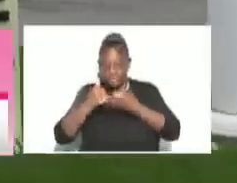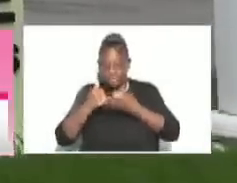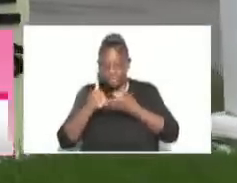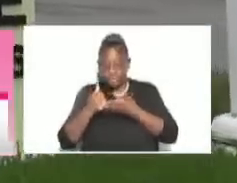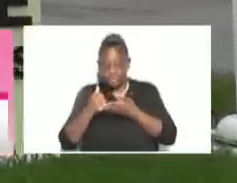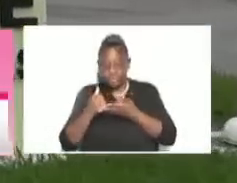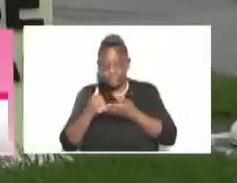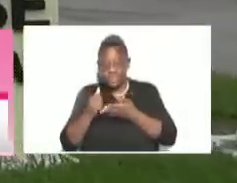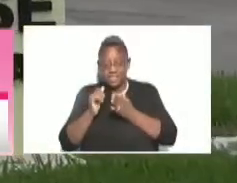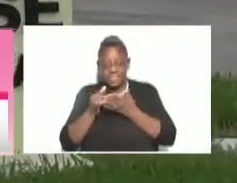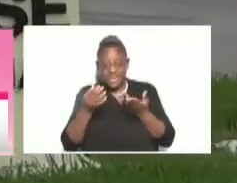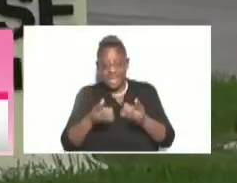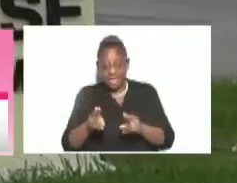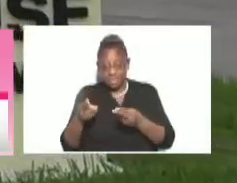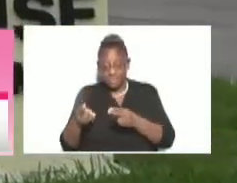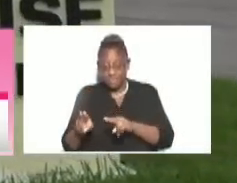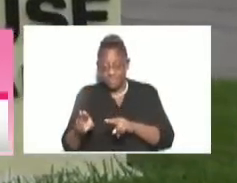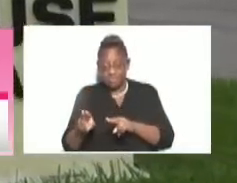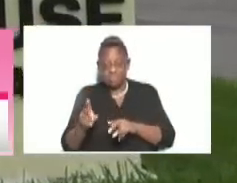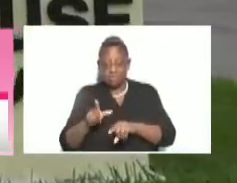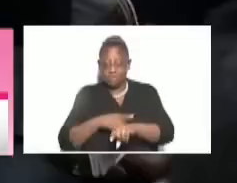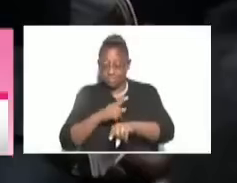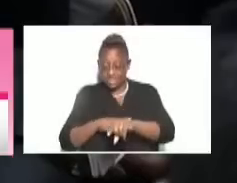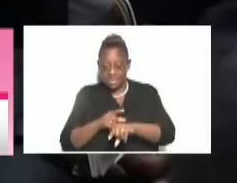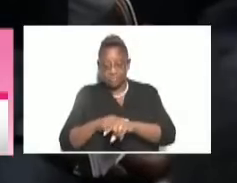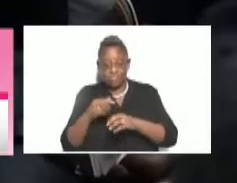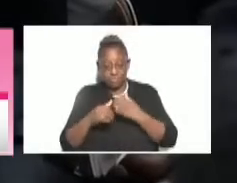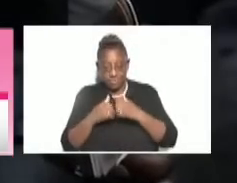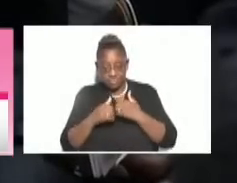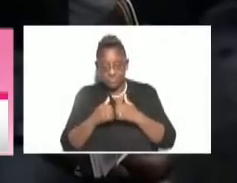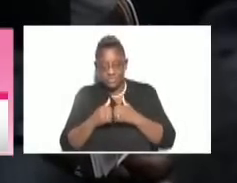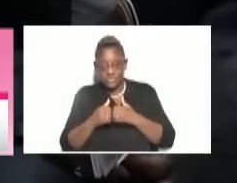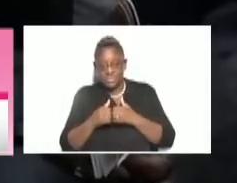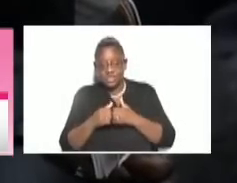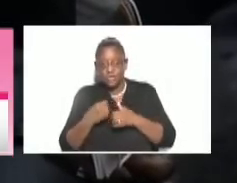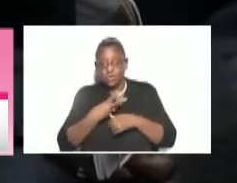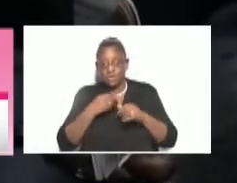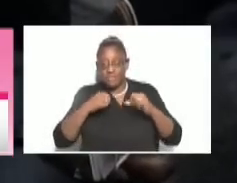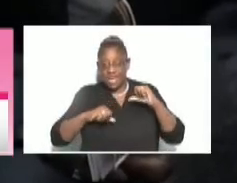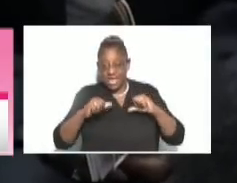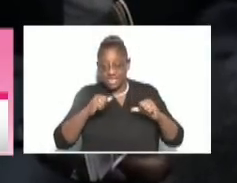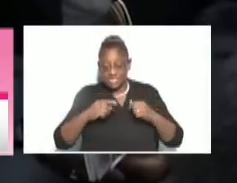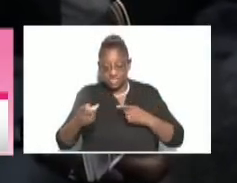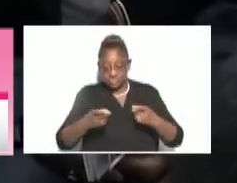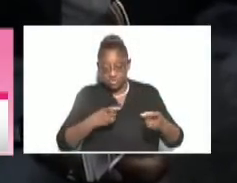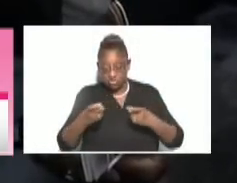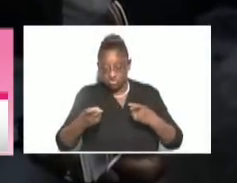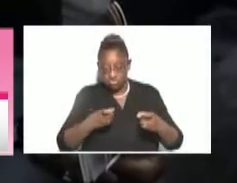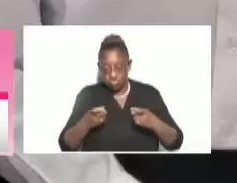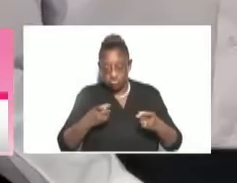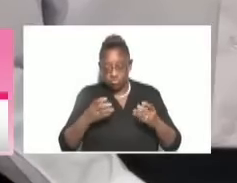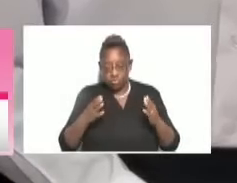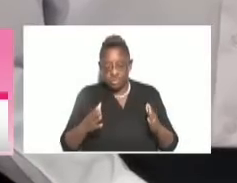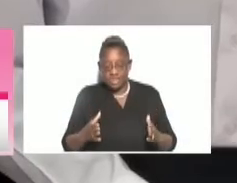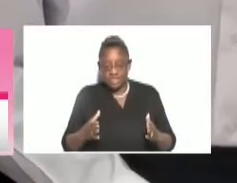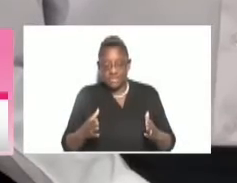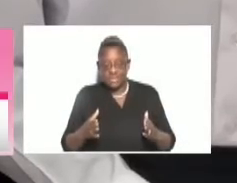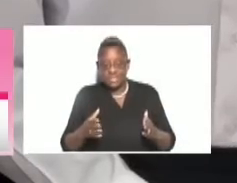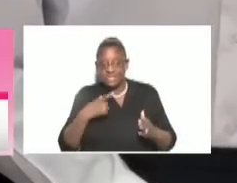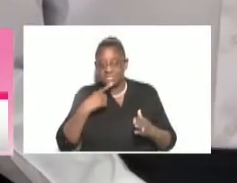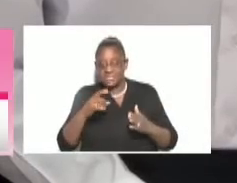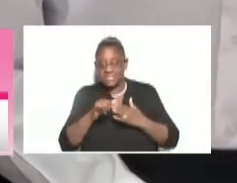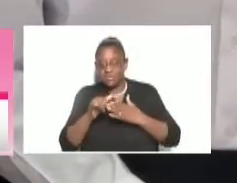have existed for some time now at the Customs Department. Acting Comptroller of Customs Ralph Monroe believes that once the 6-month